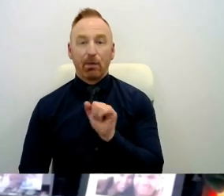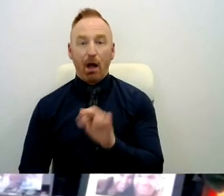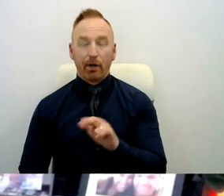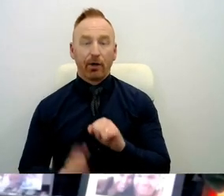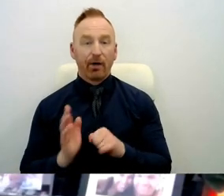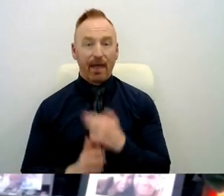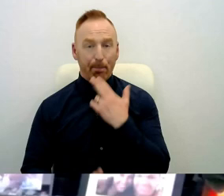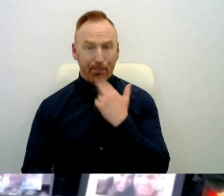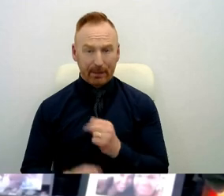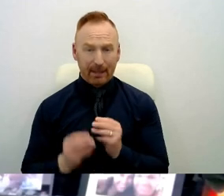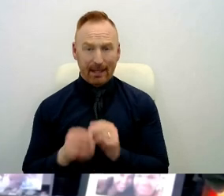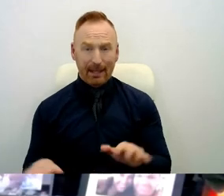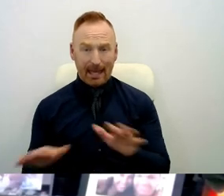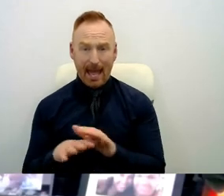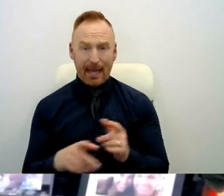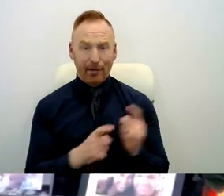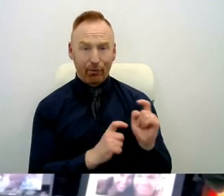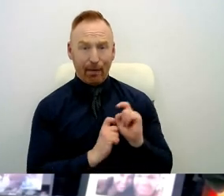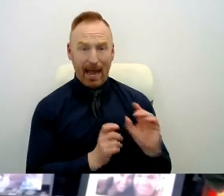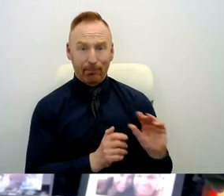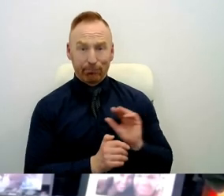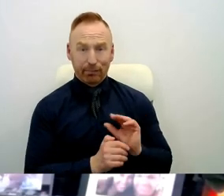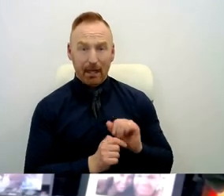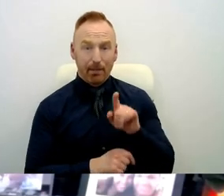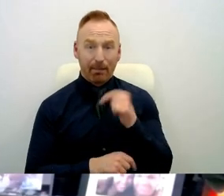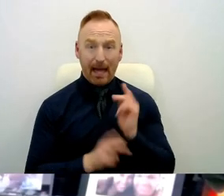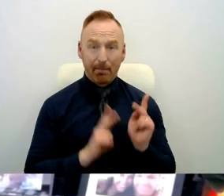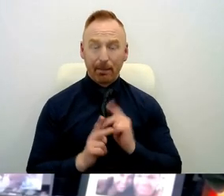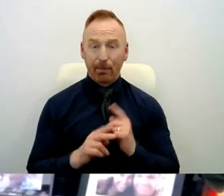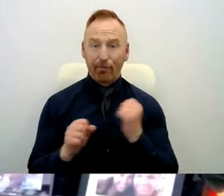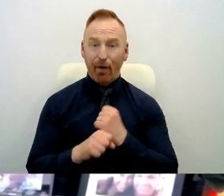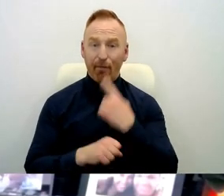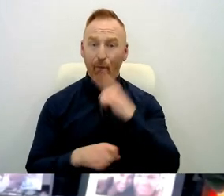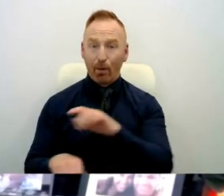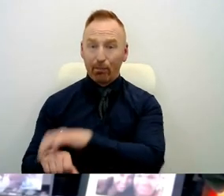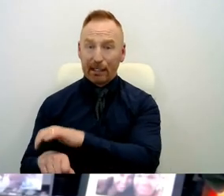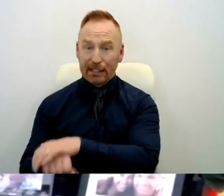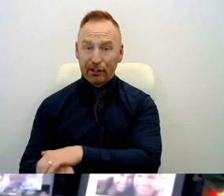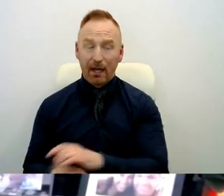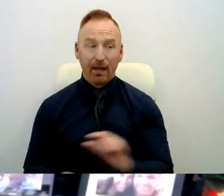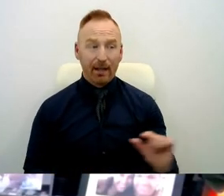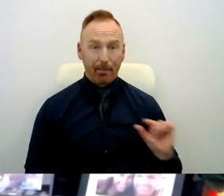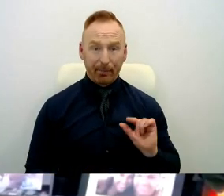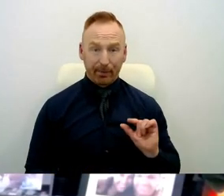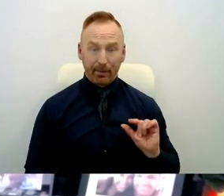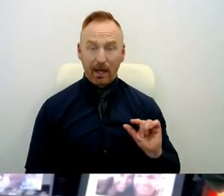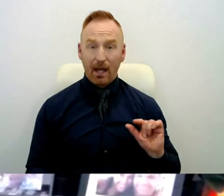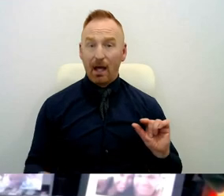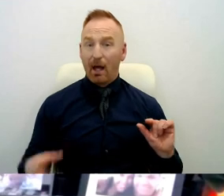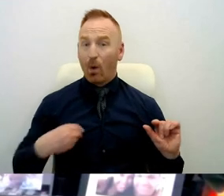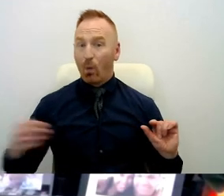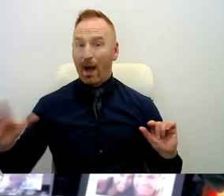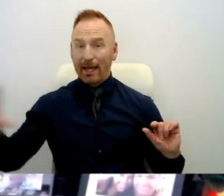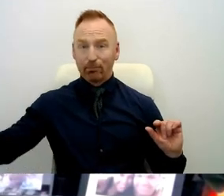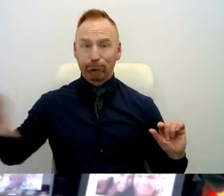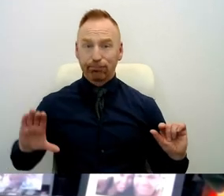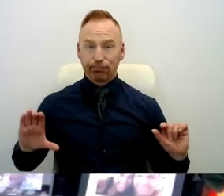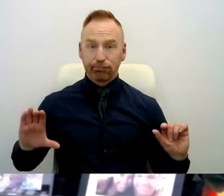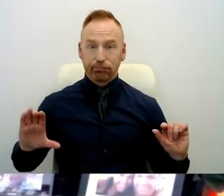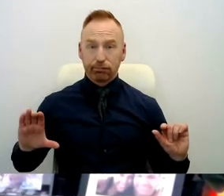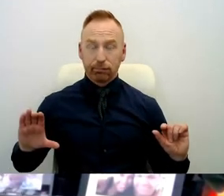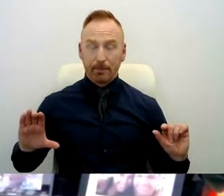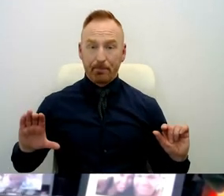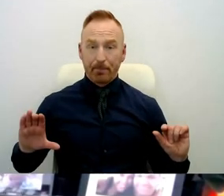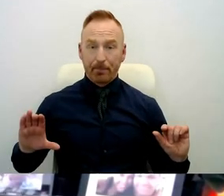the small land grants that Black folks who fought for the British received were smaller than those that were granted to white